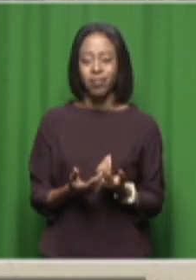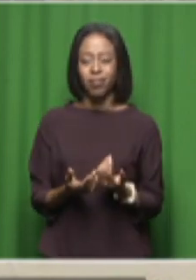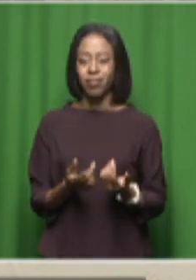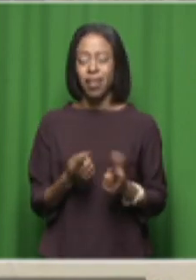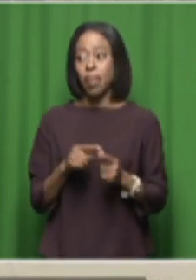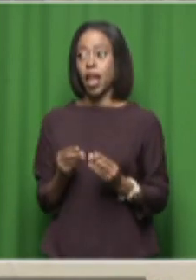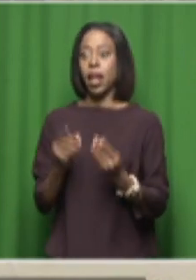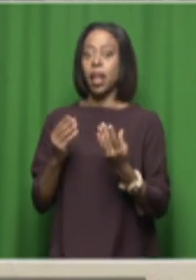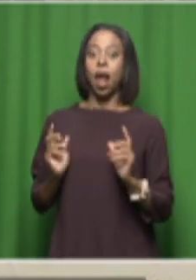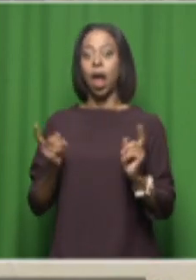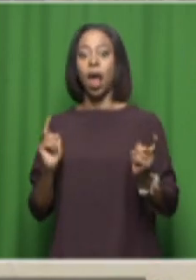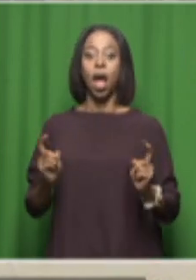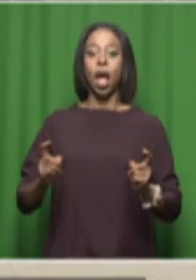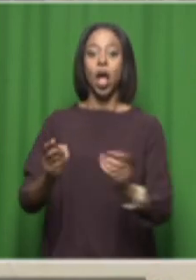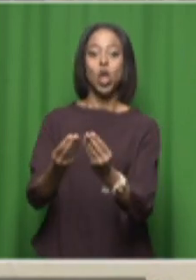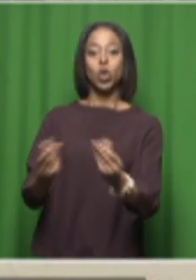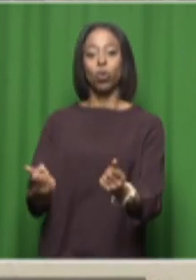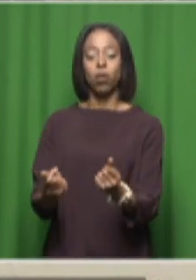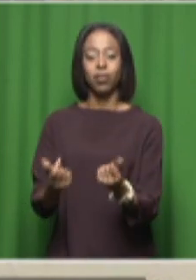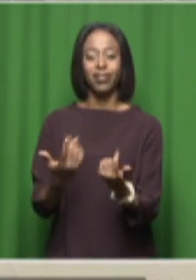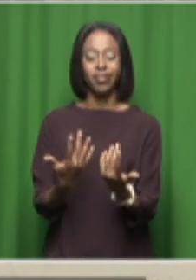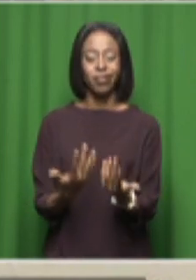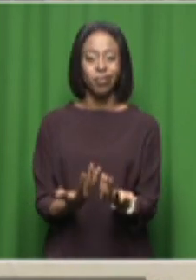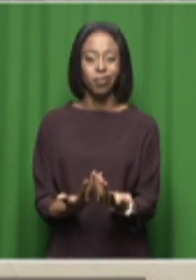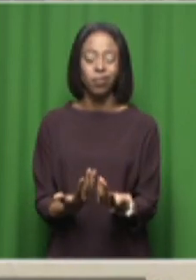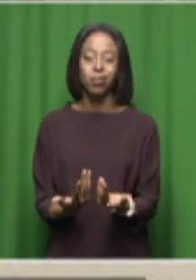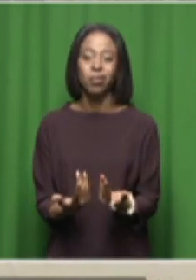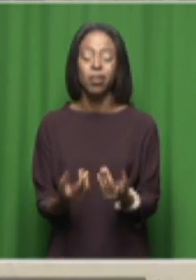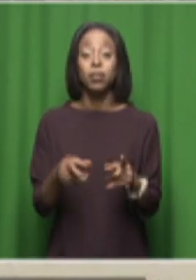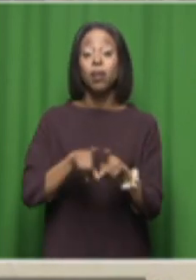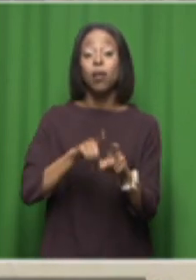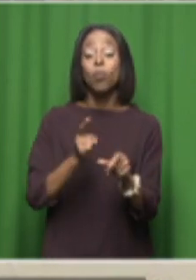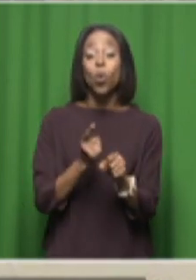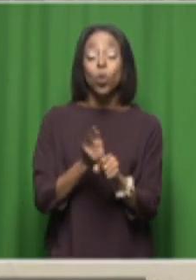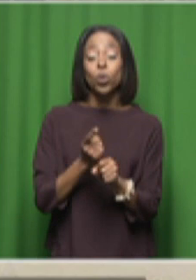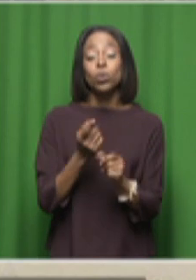in these very unsafe conditions. We look at